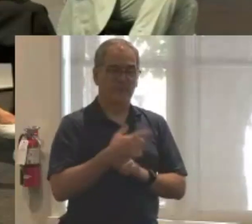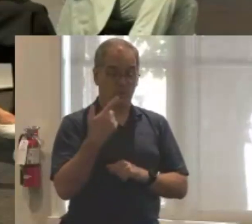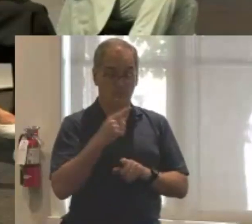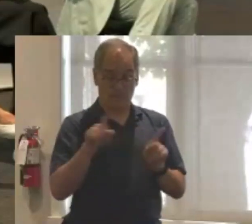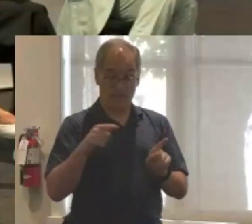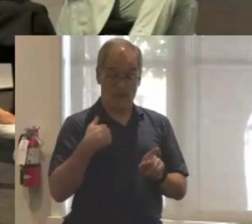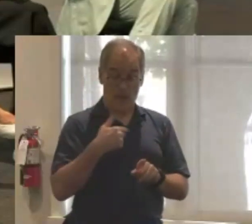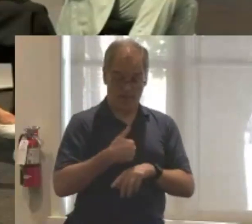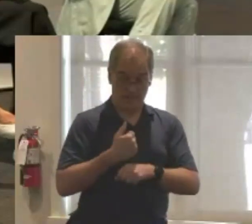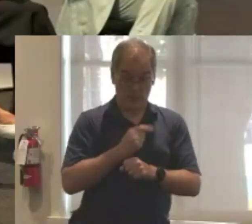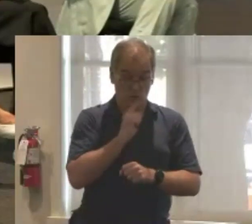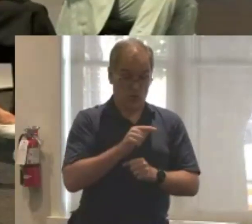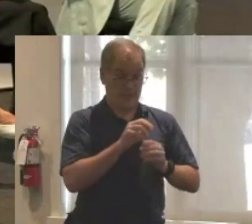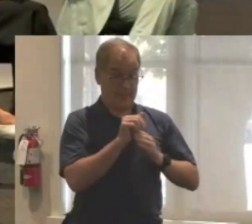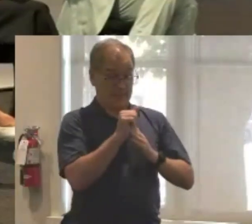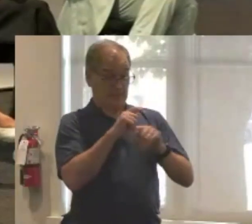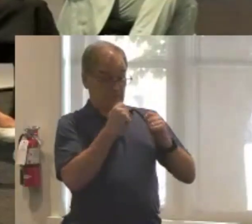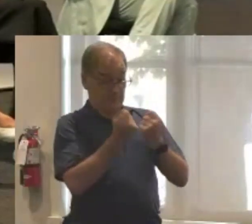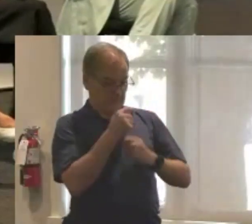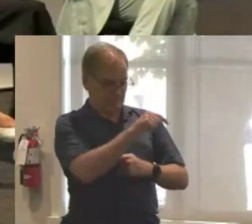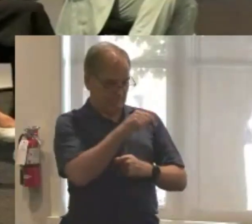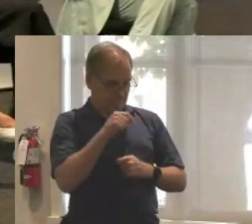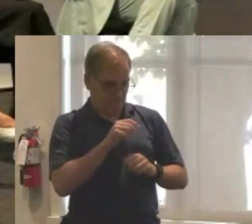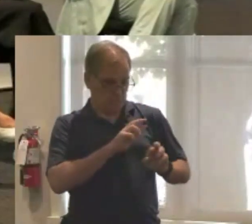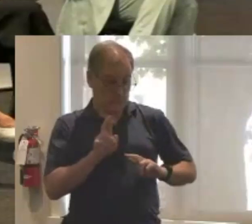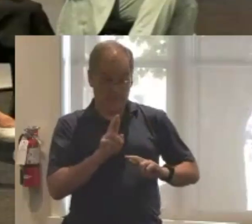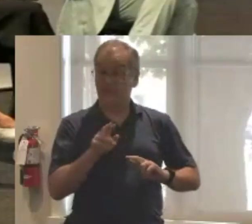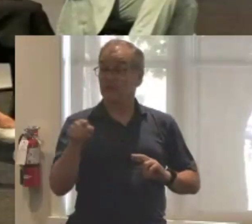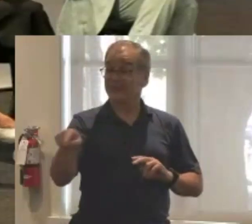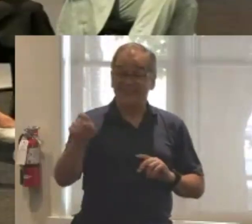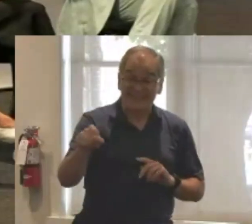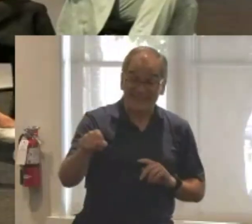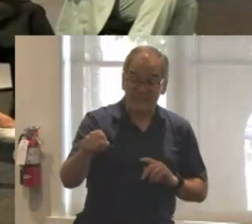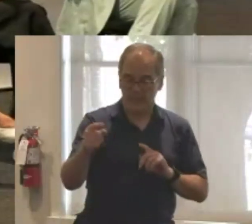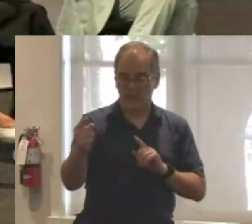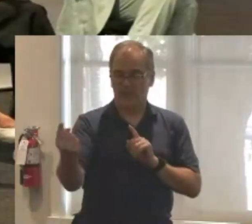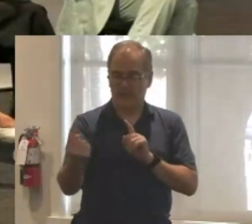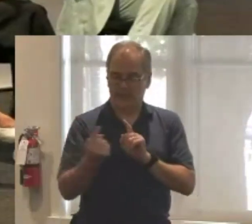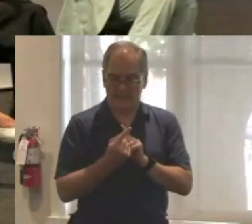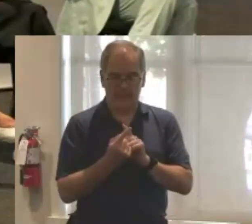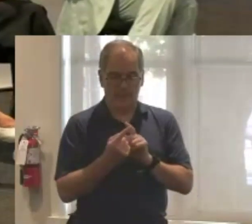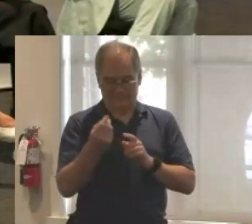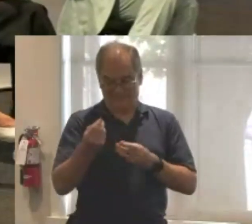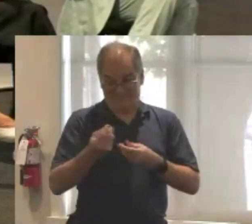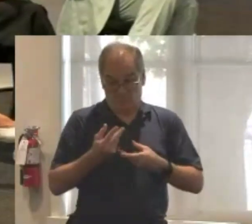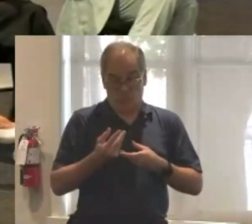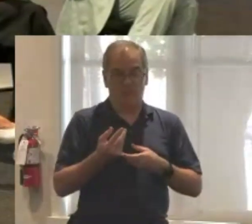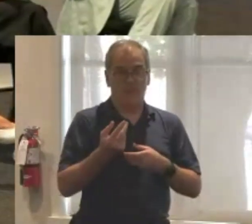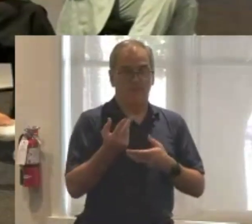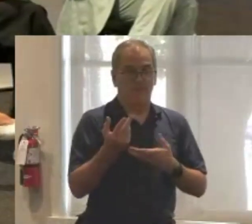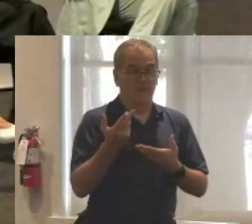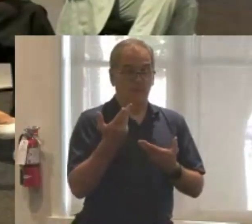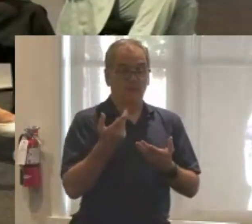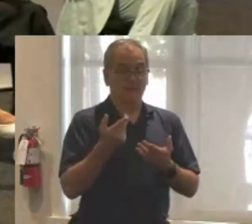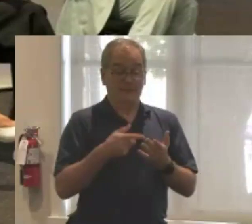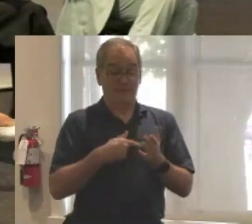there in place is they can come to us and share information that one, either the youth is not comfortable telling us, or constructive